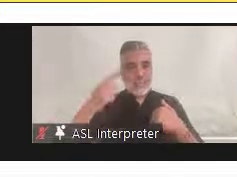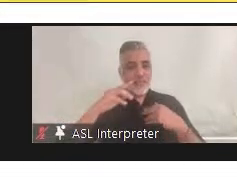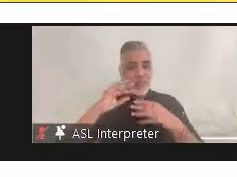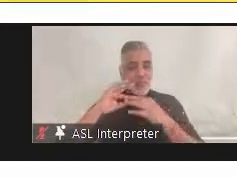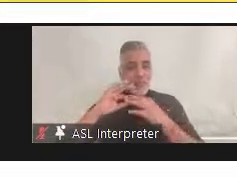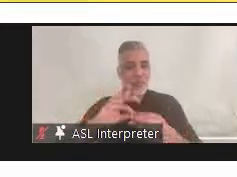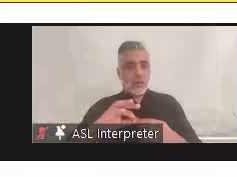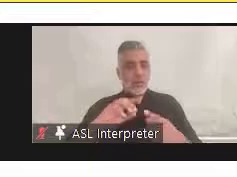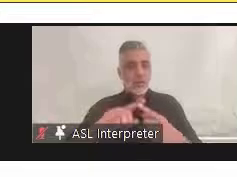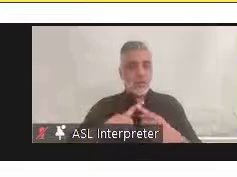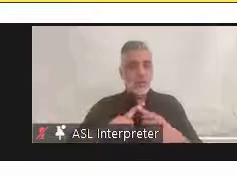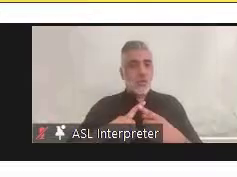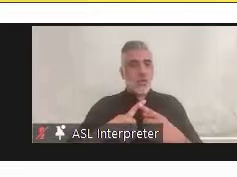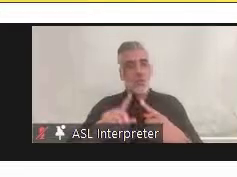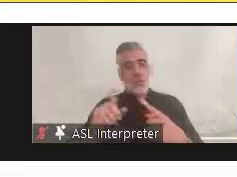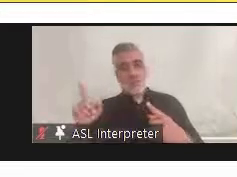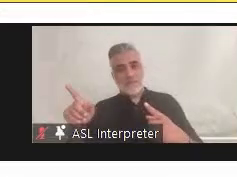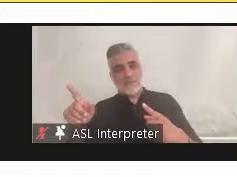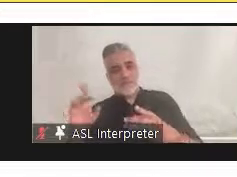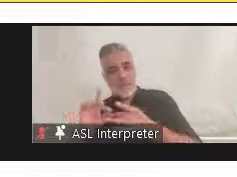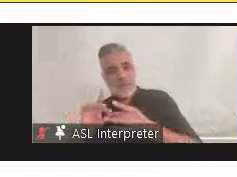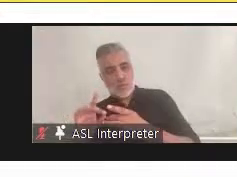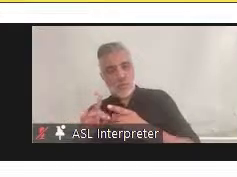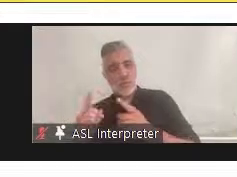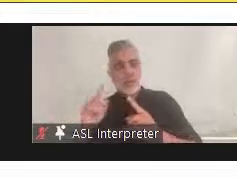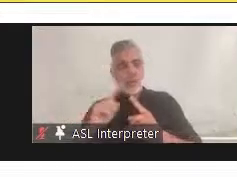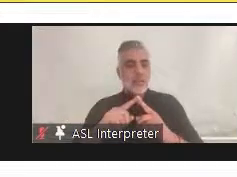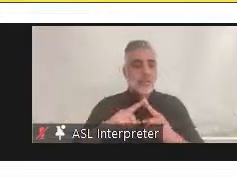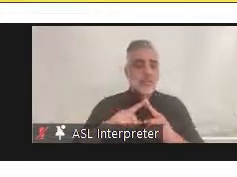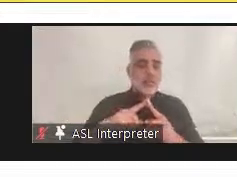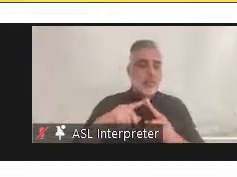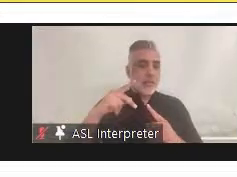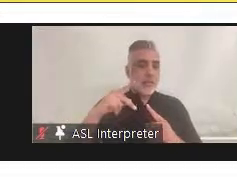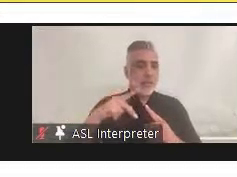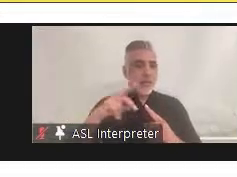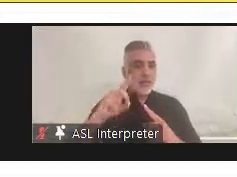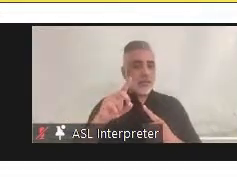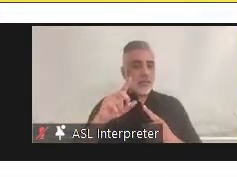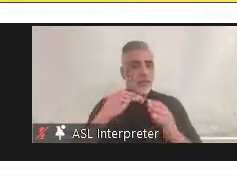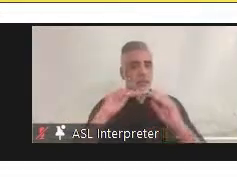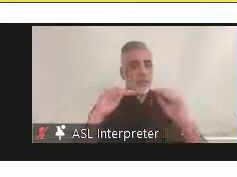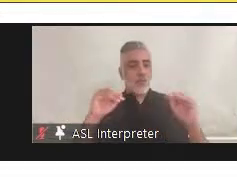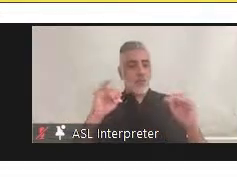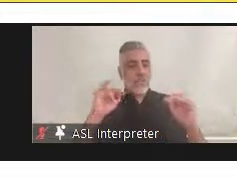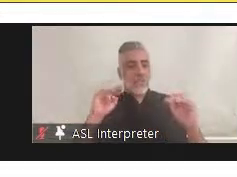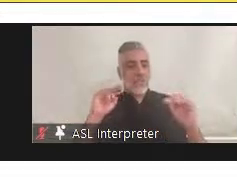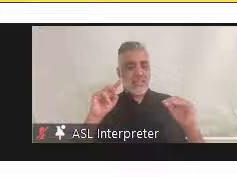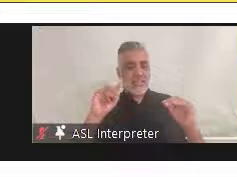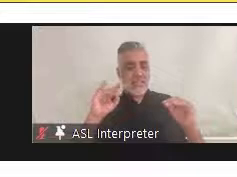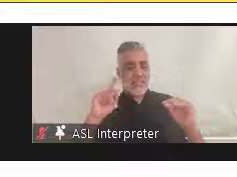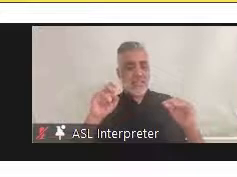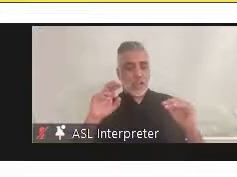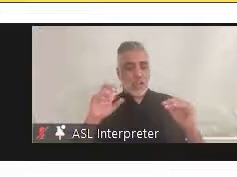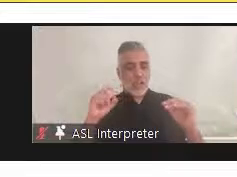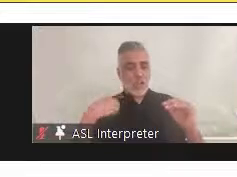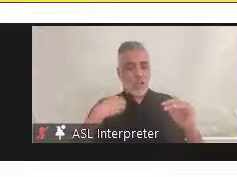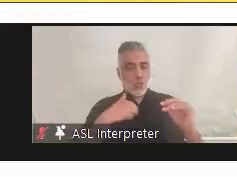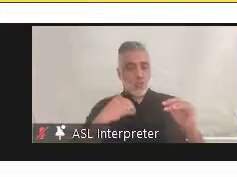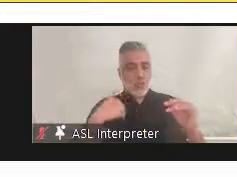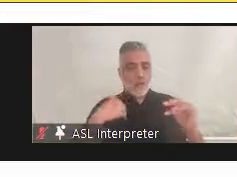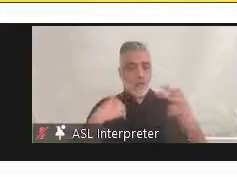the DPT mentioned, that is the PDO level indicators. So we have four PDO